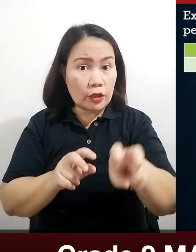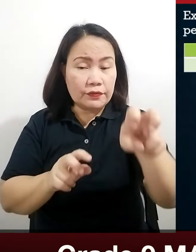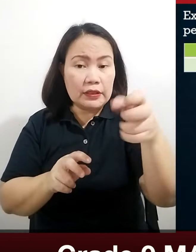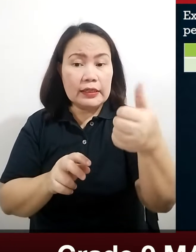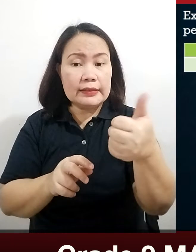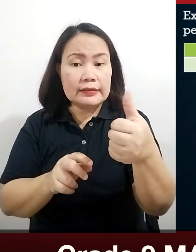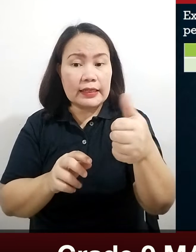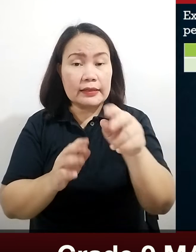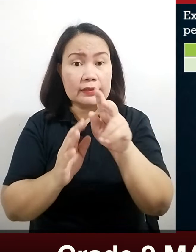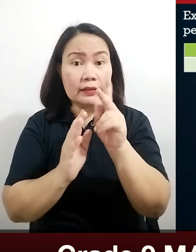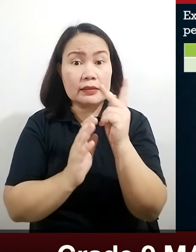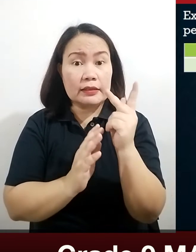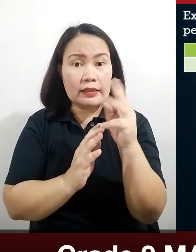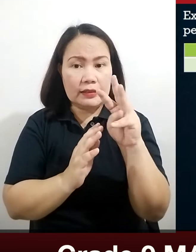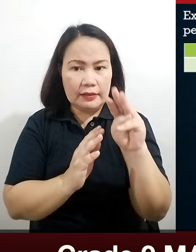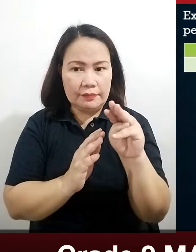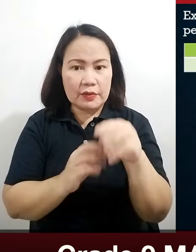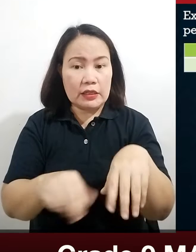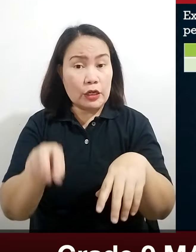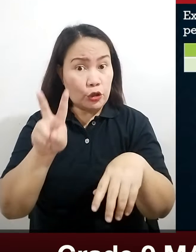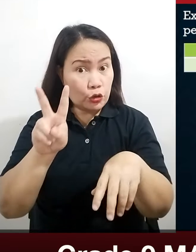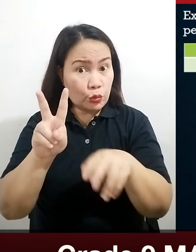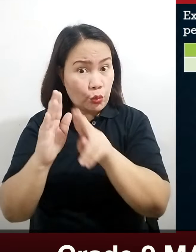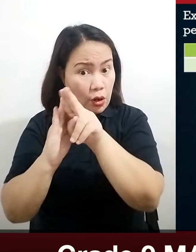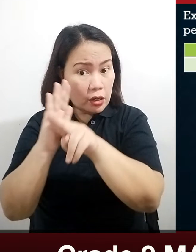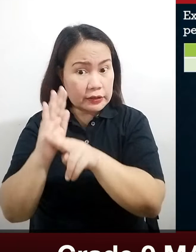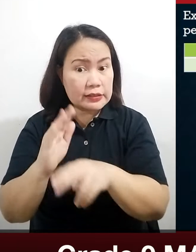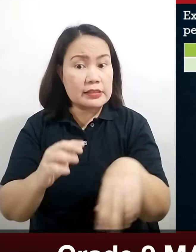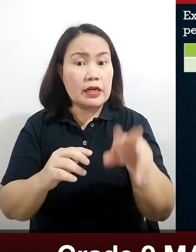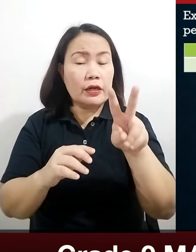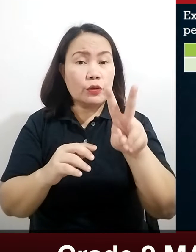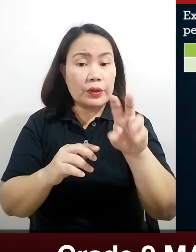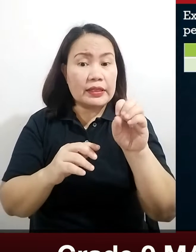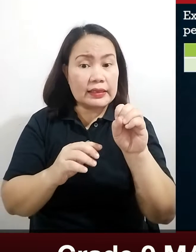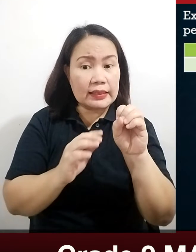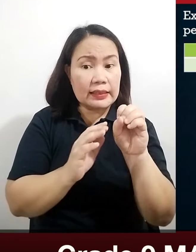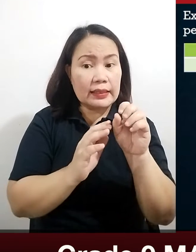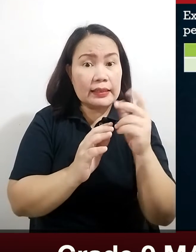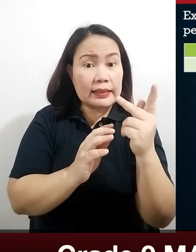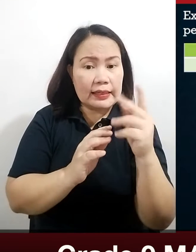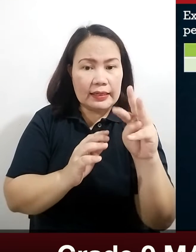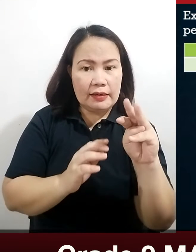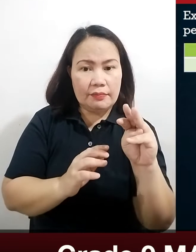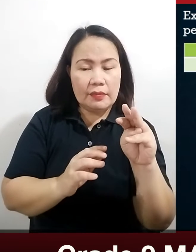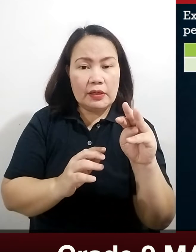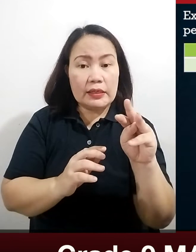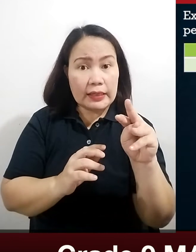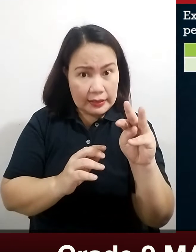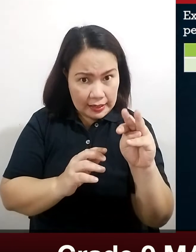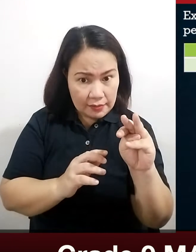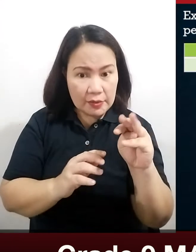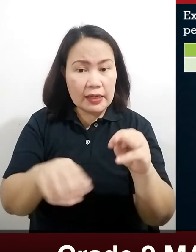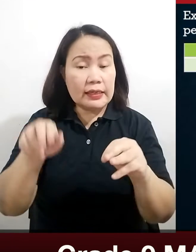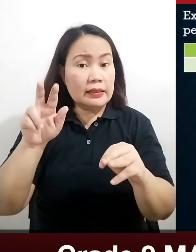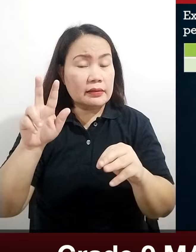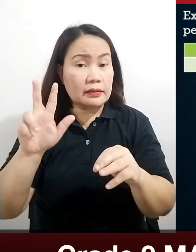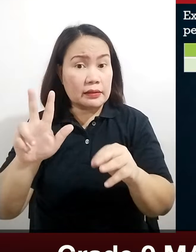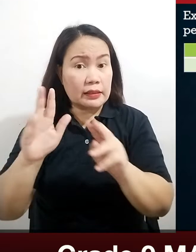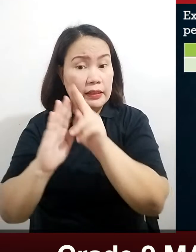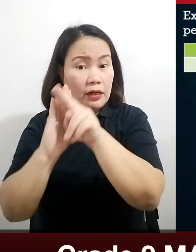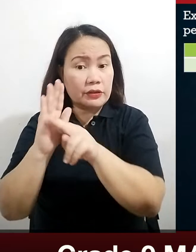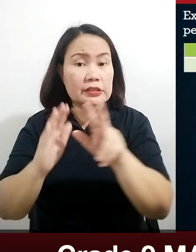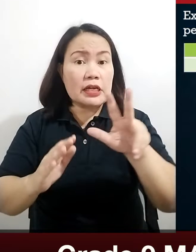hours, he traveled 20 kilometers. In 3 hours, he traveled 30 kilometers. In 4 hours, he traveled